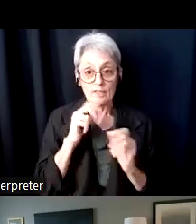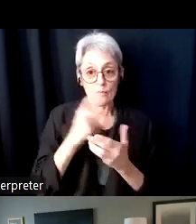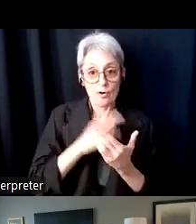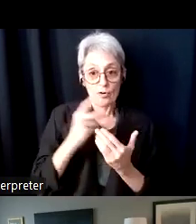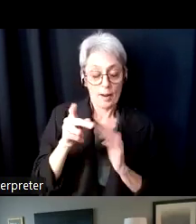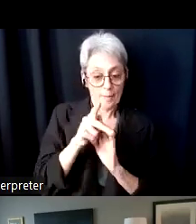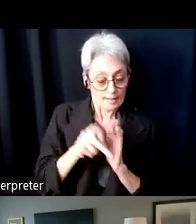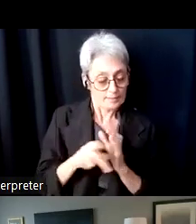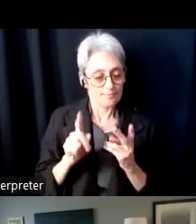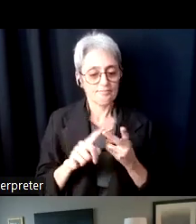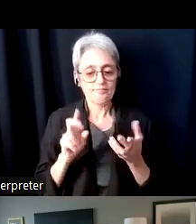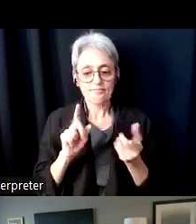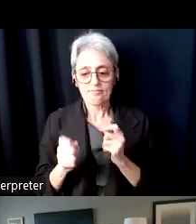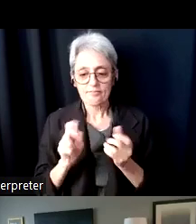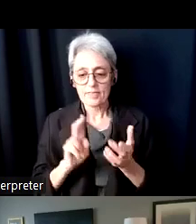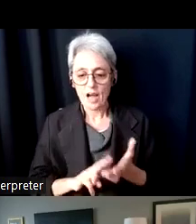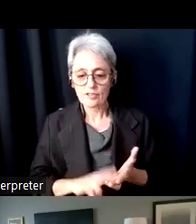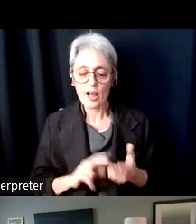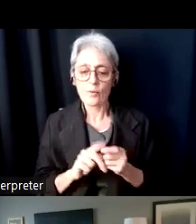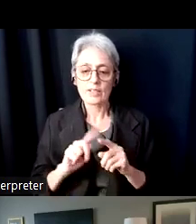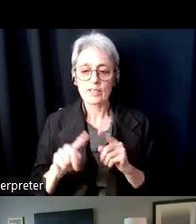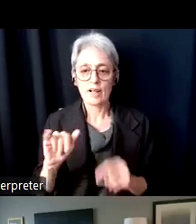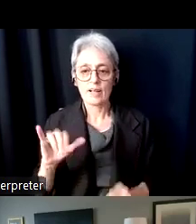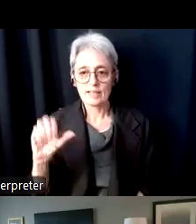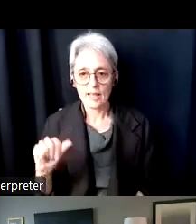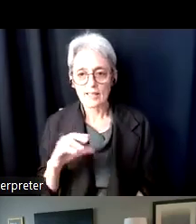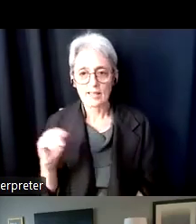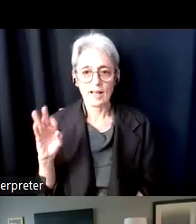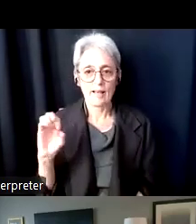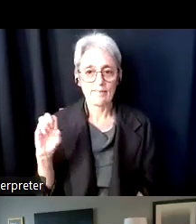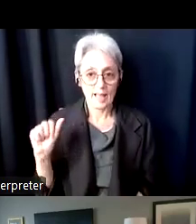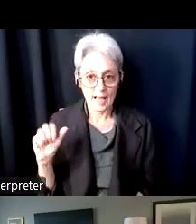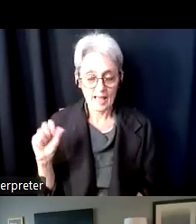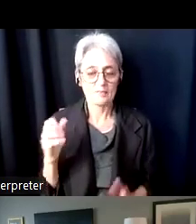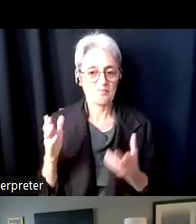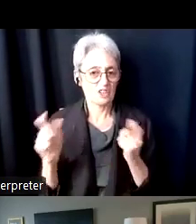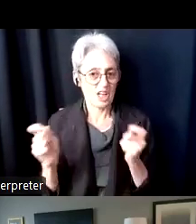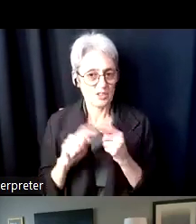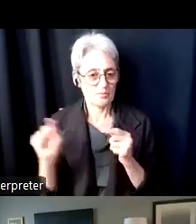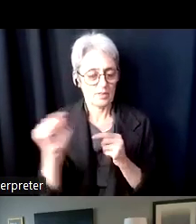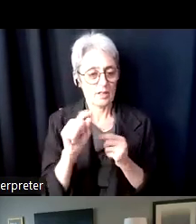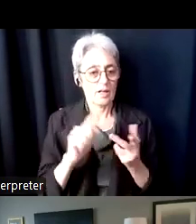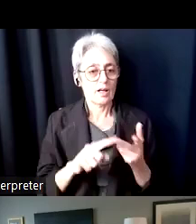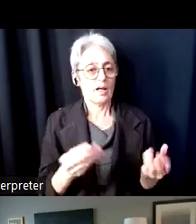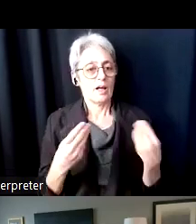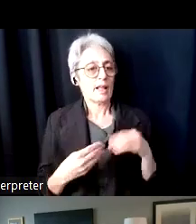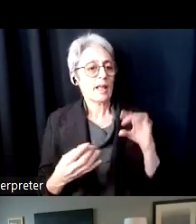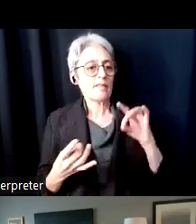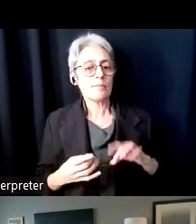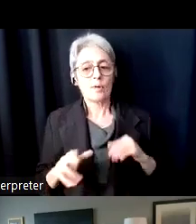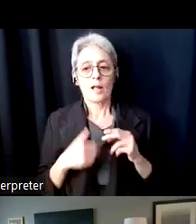we have with the various ICAs and FEAs, and also provide input on federal